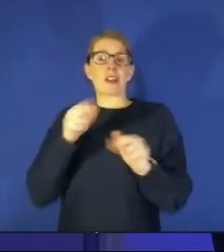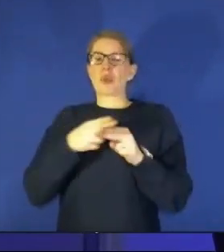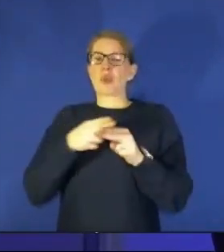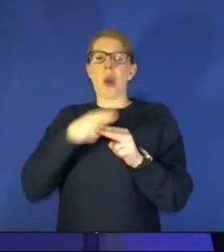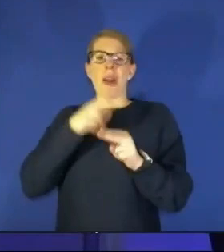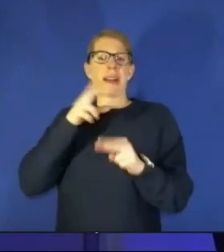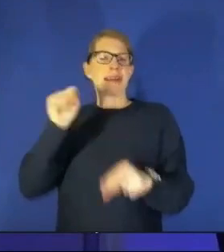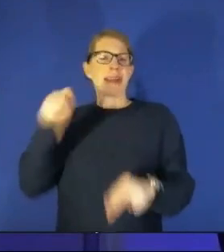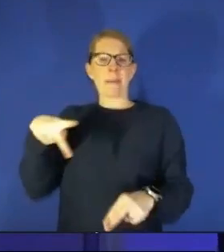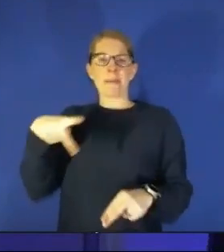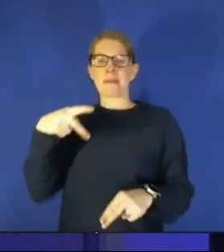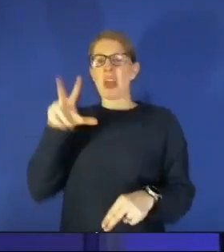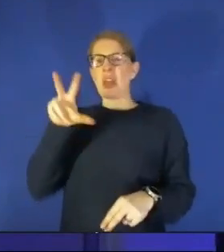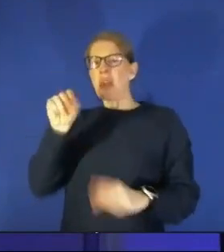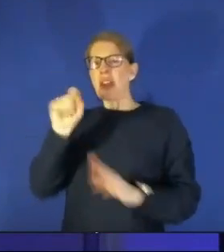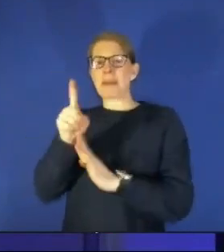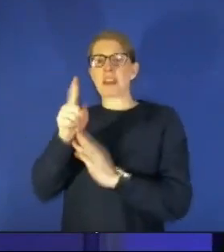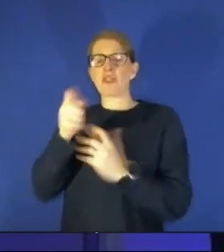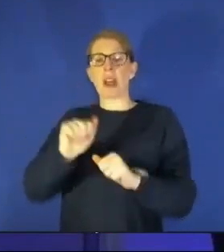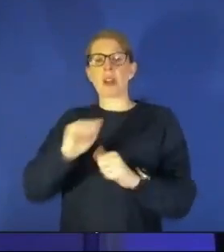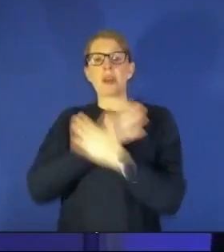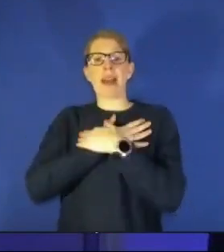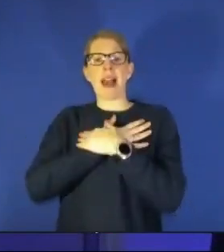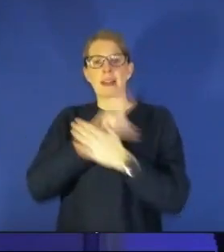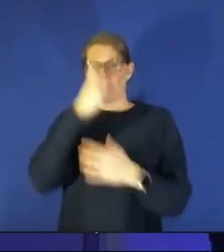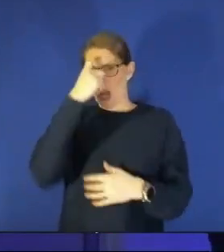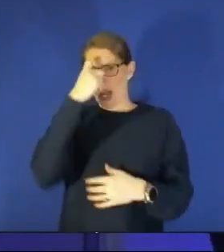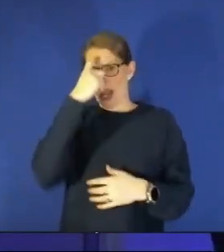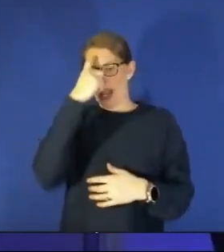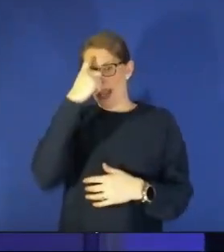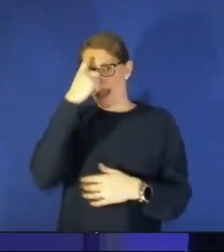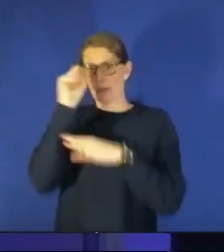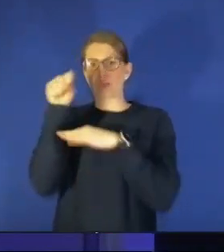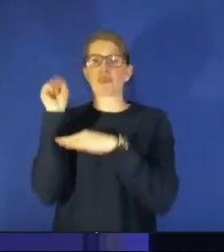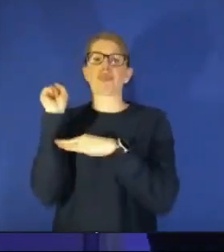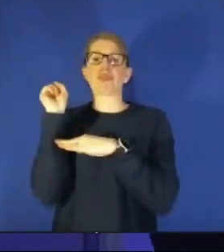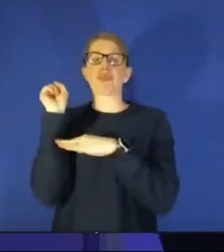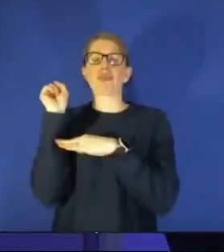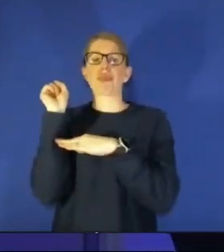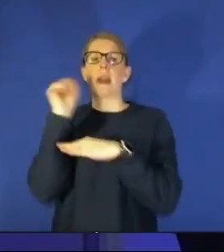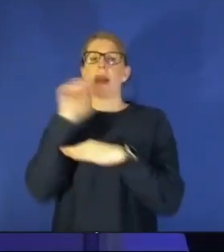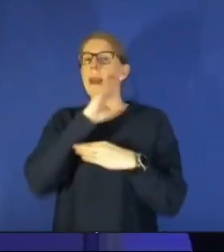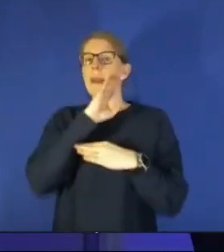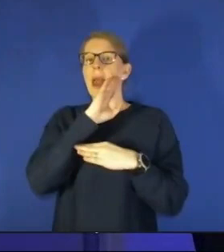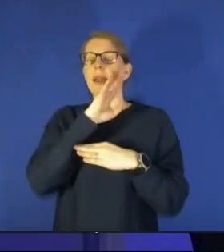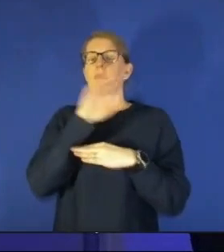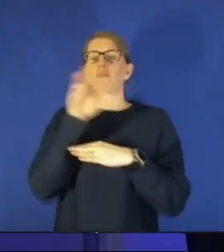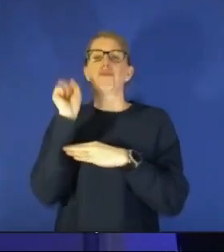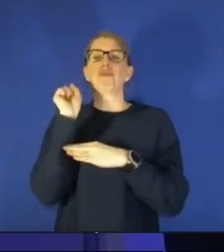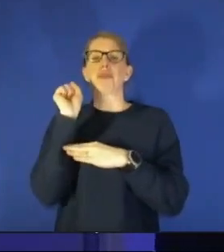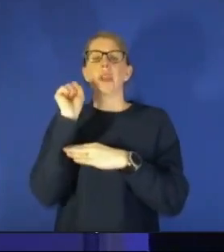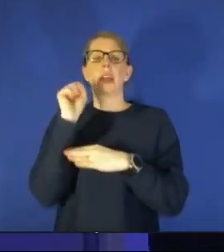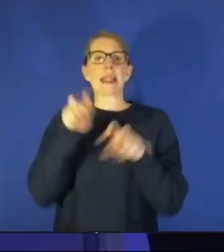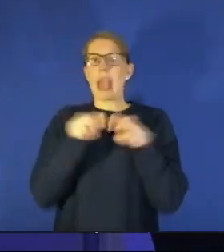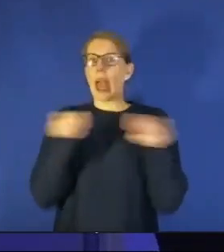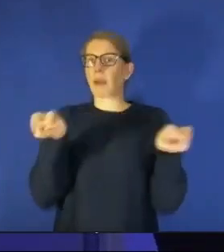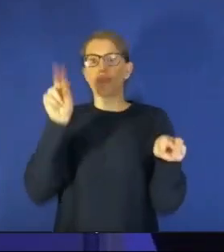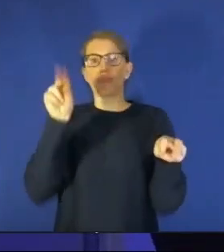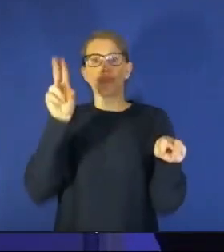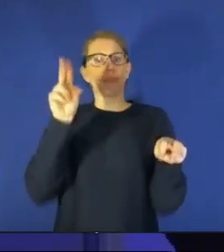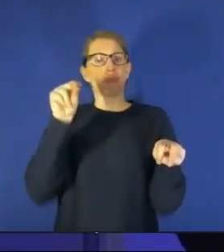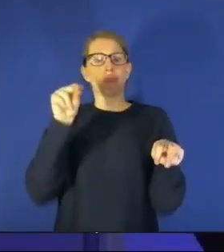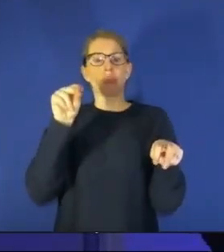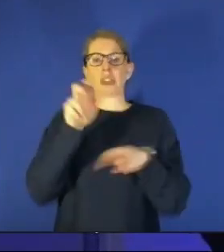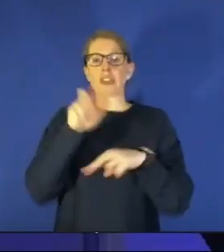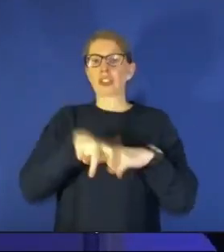to maybe relax my brain, put my head back. I do it in bed, and I don't do it on a couch or a chair. And I do it in bed,